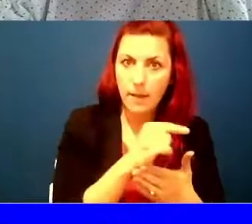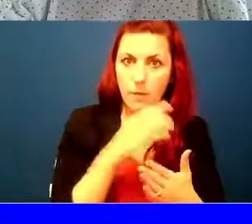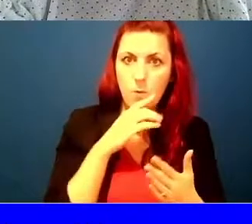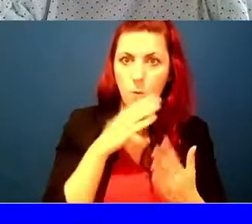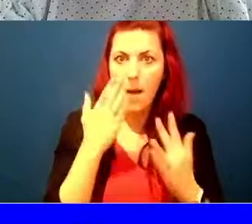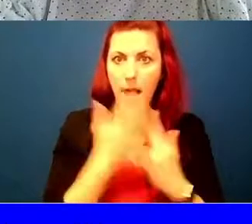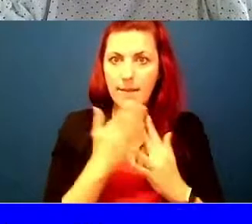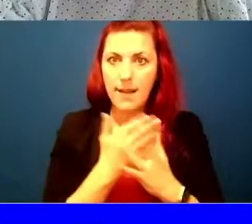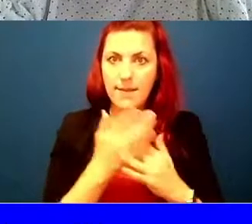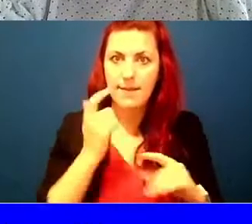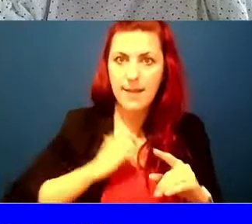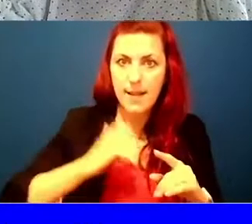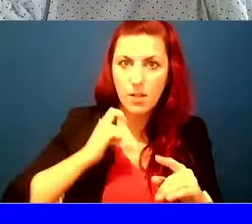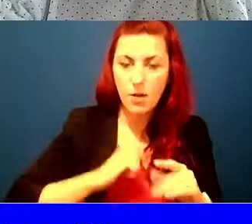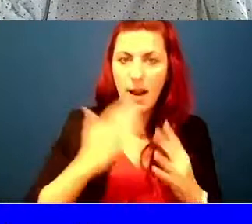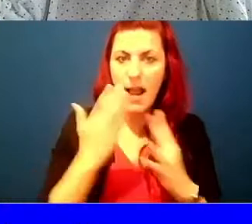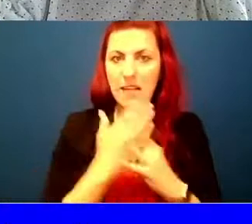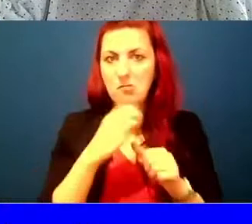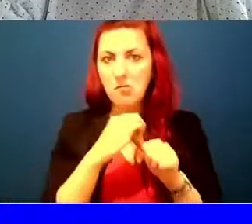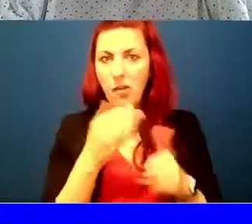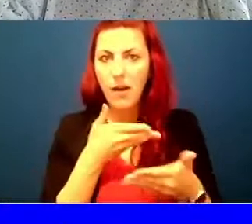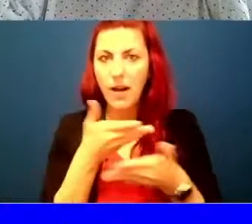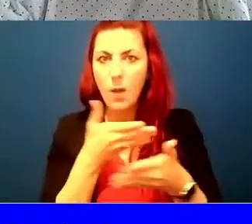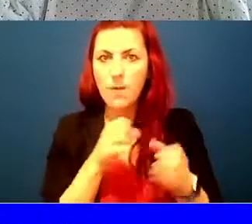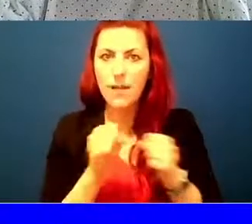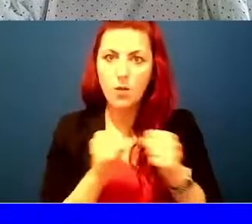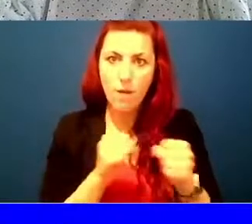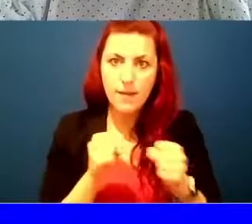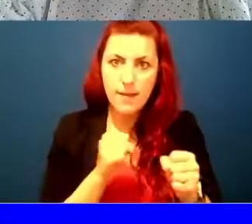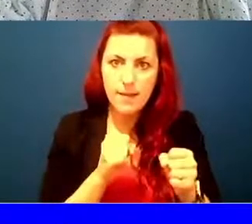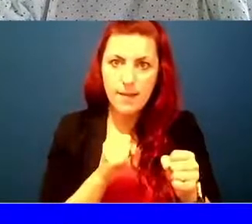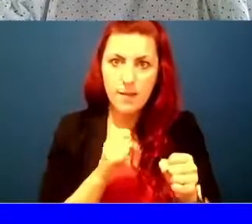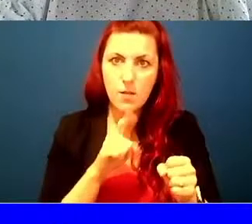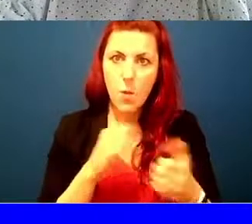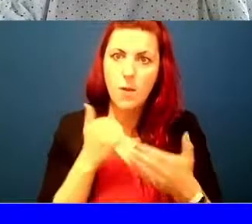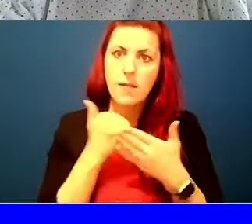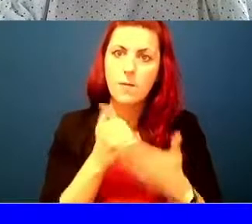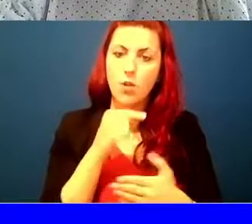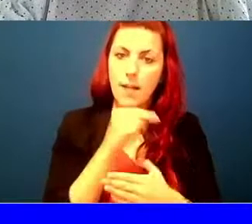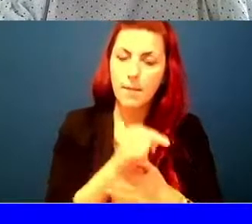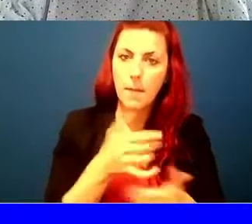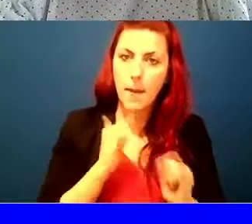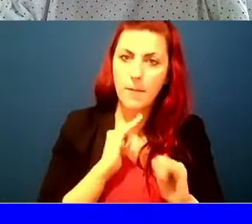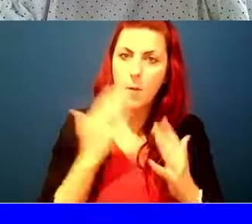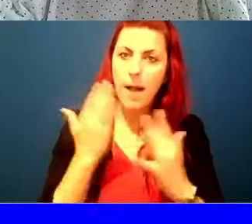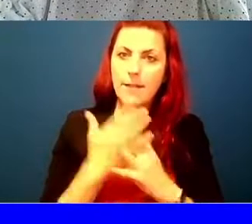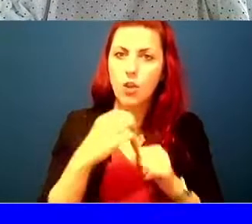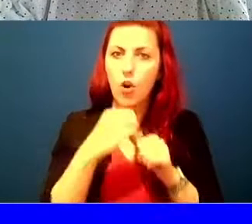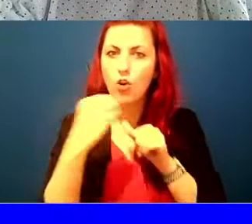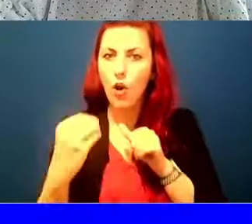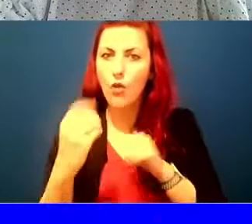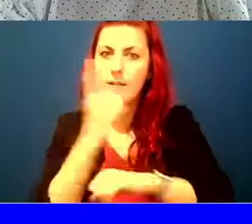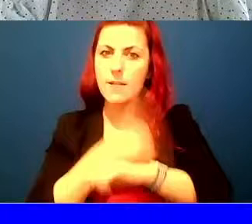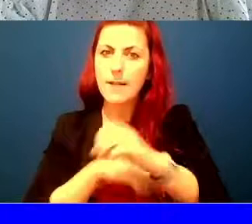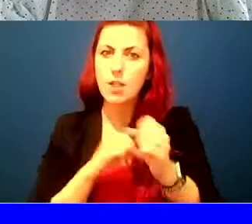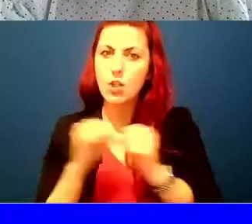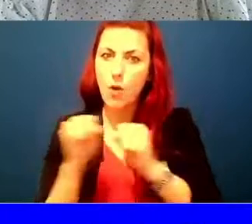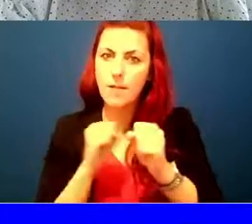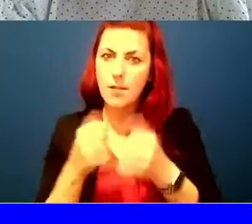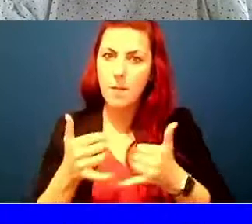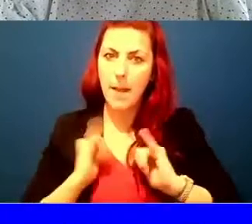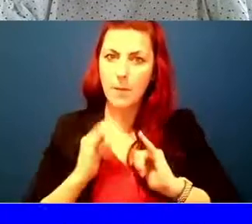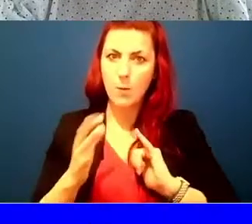and access to other counselling services. We've supported him to access another disability service in the meantime and get